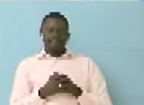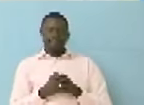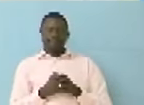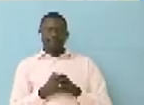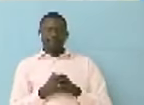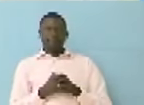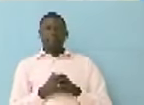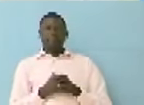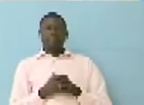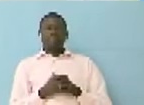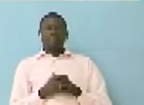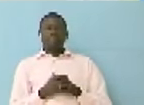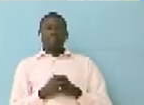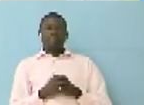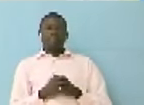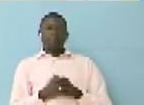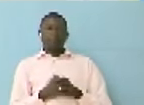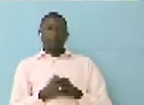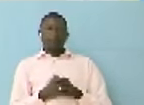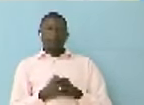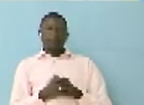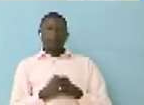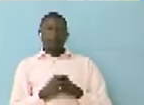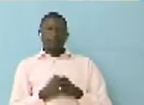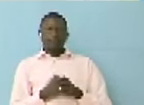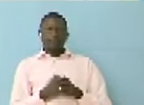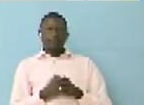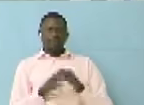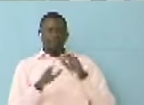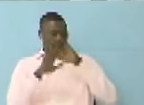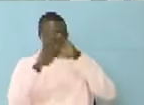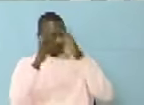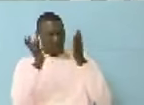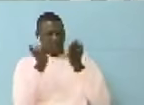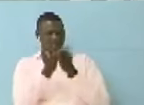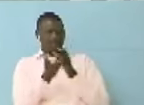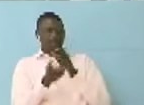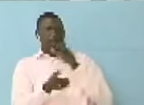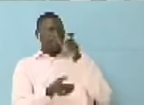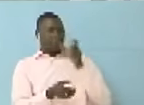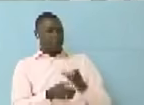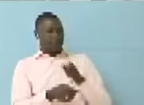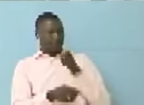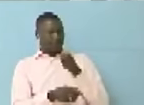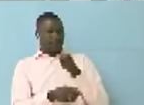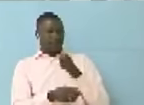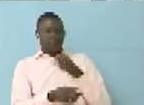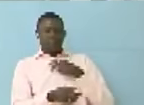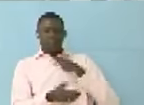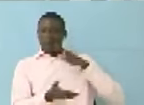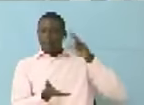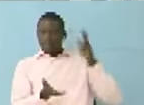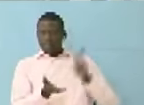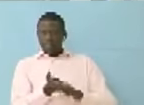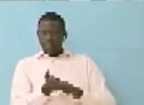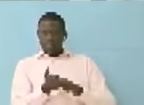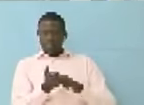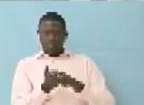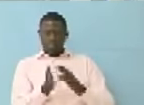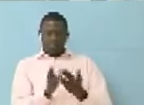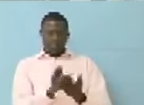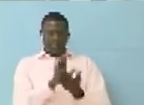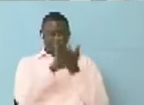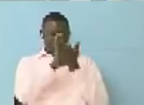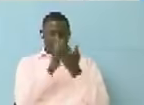General. General? Yes, Council. The evidence before this commission.